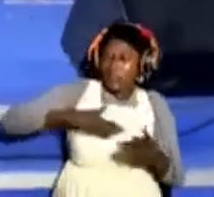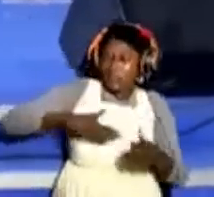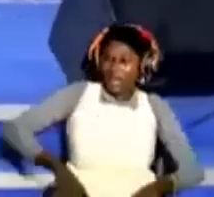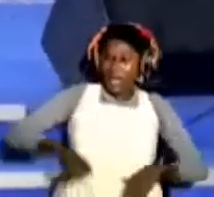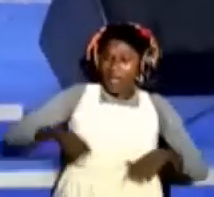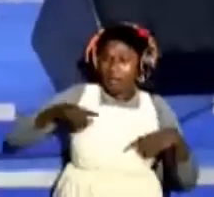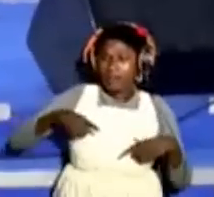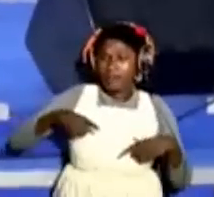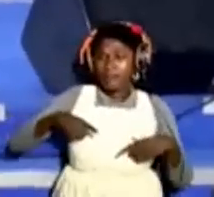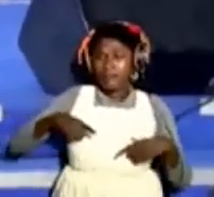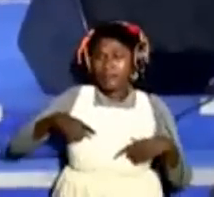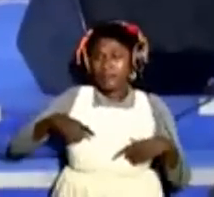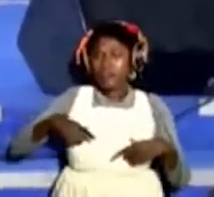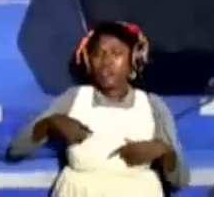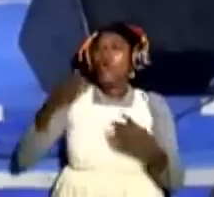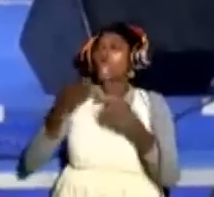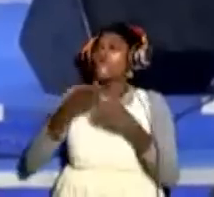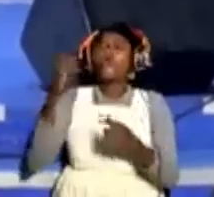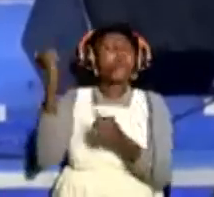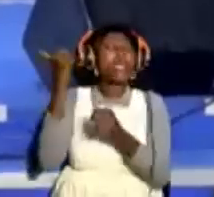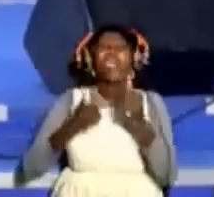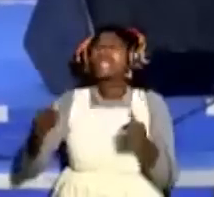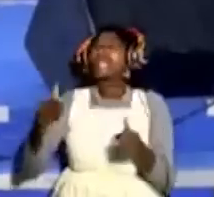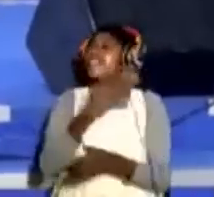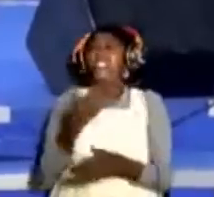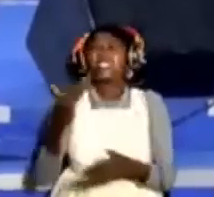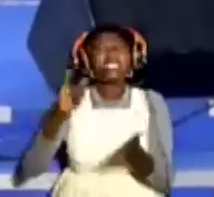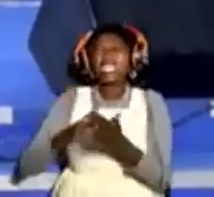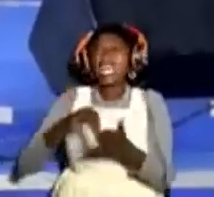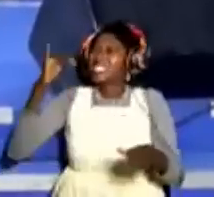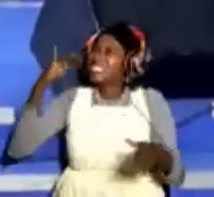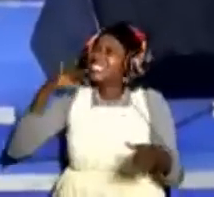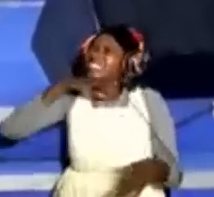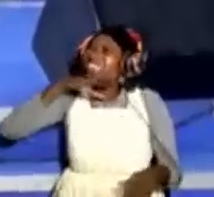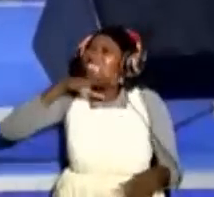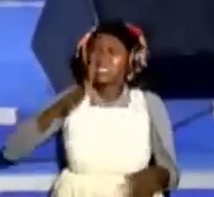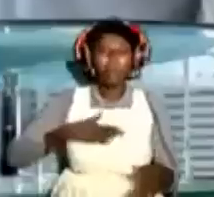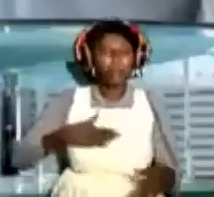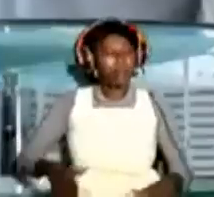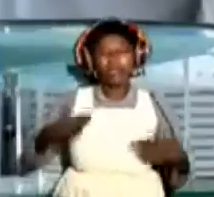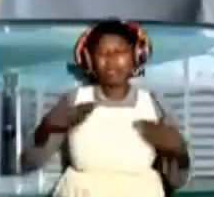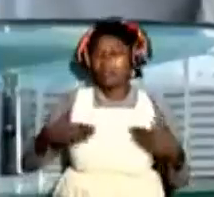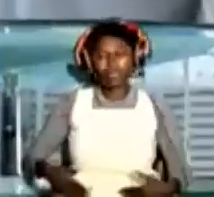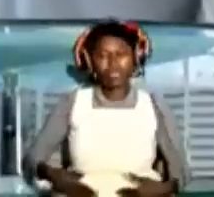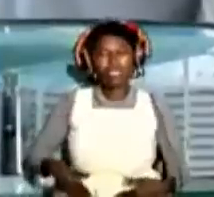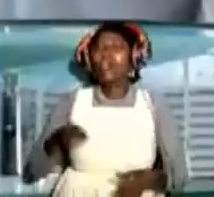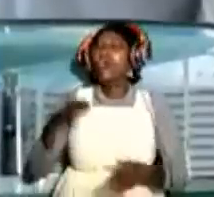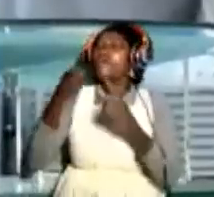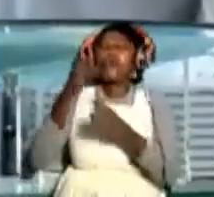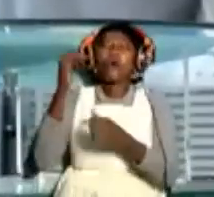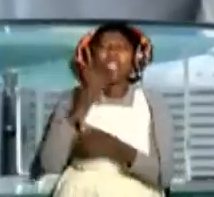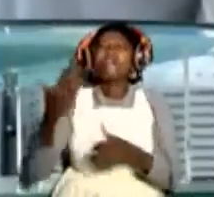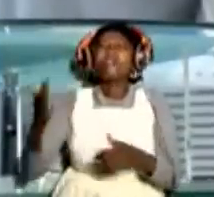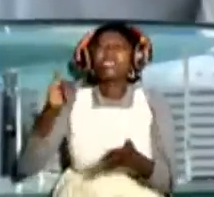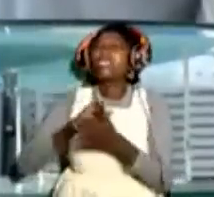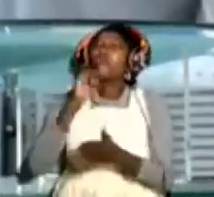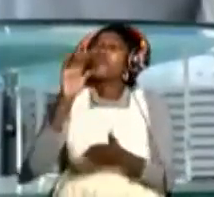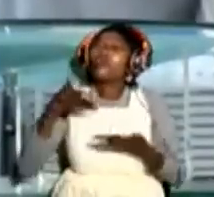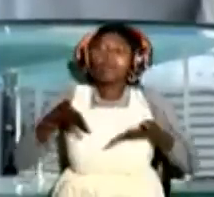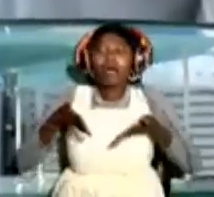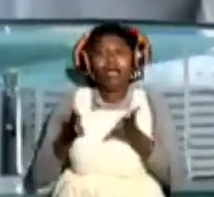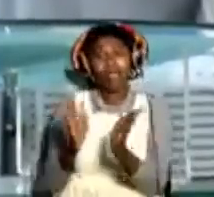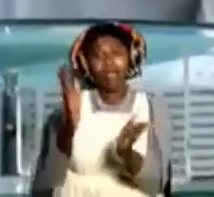life from everything that contaminates, from everything that will not allow